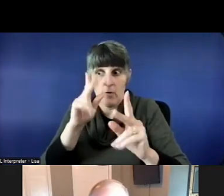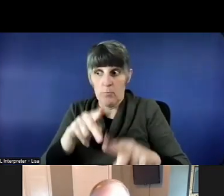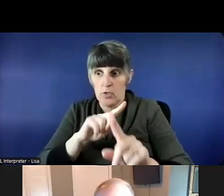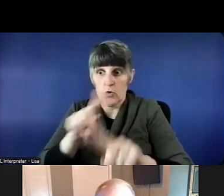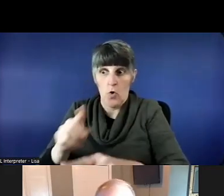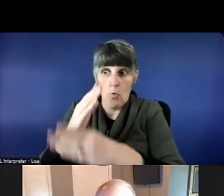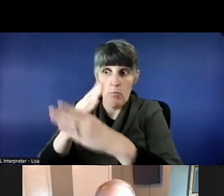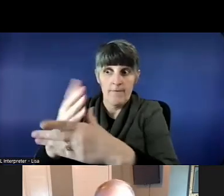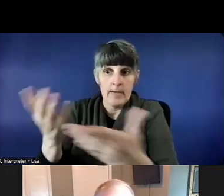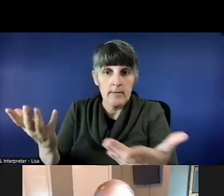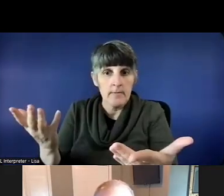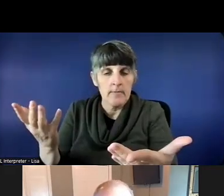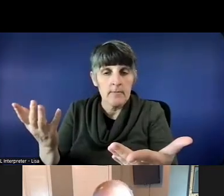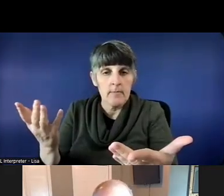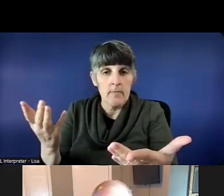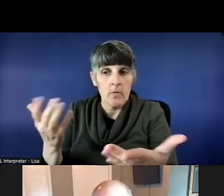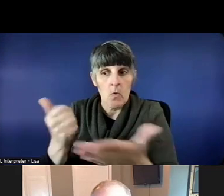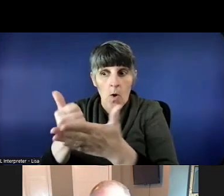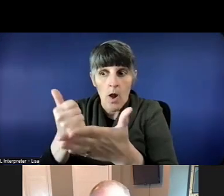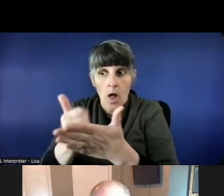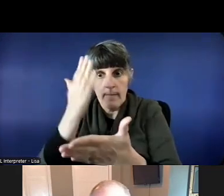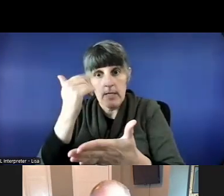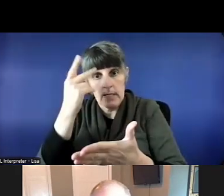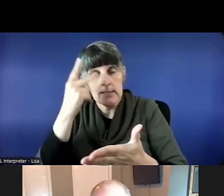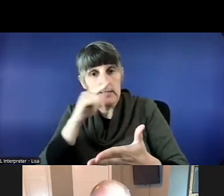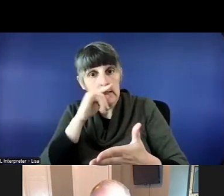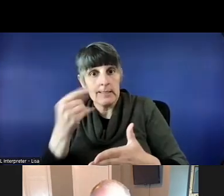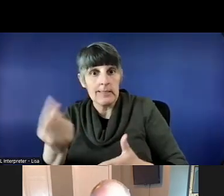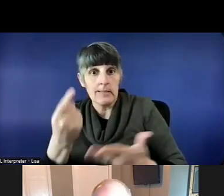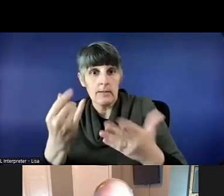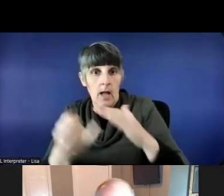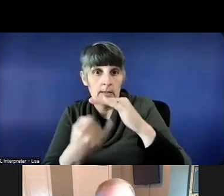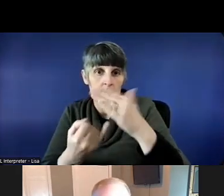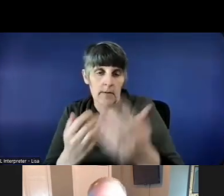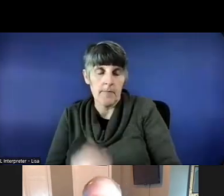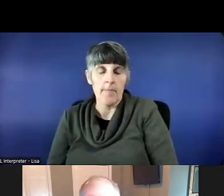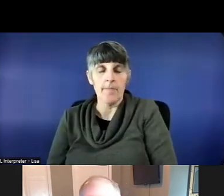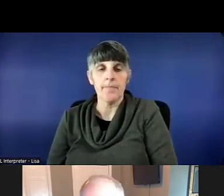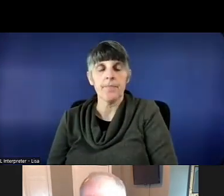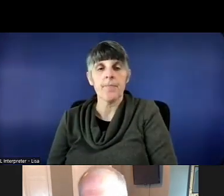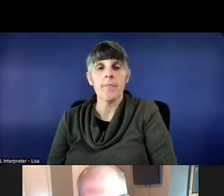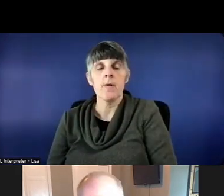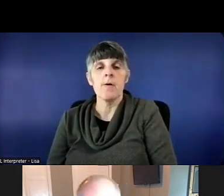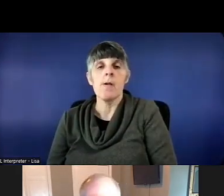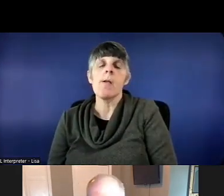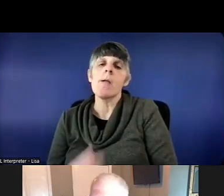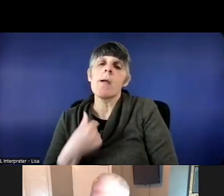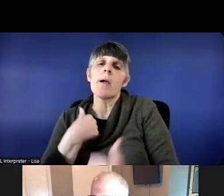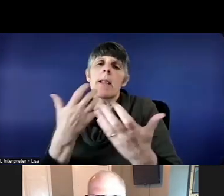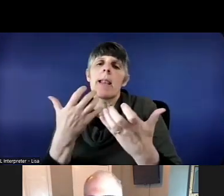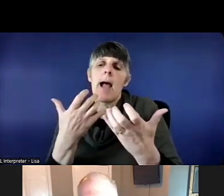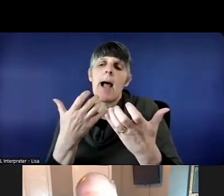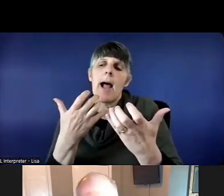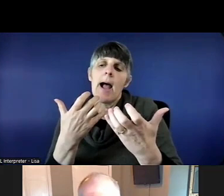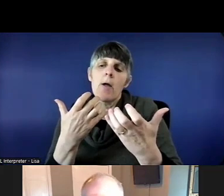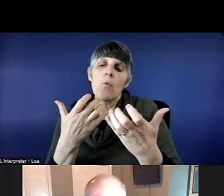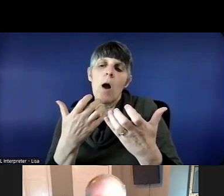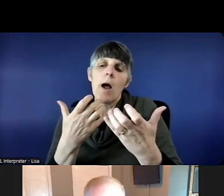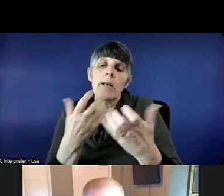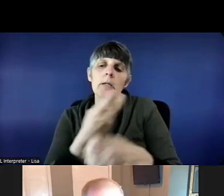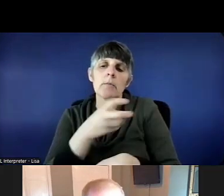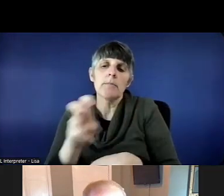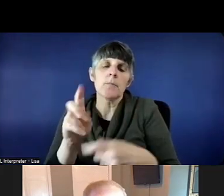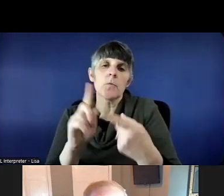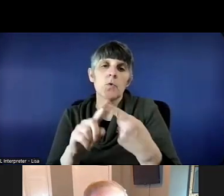stop that because the child is in there alone. And I want to kind of just sort of move